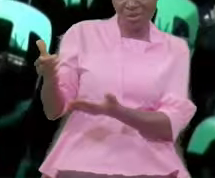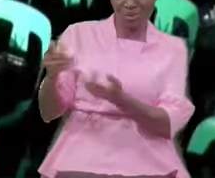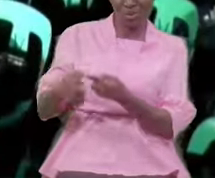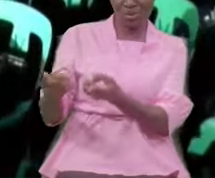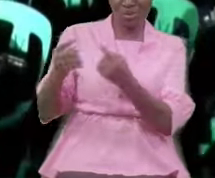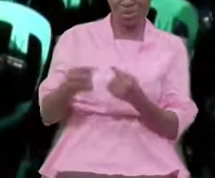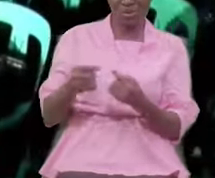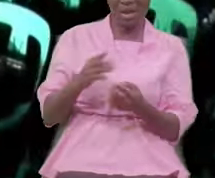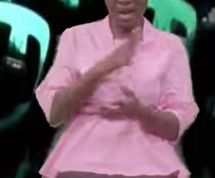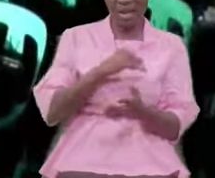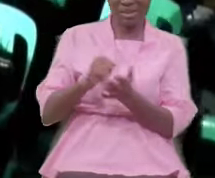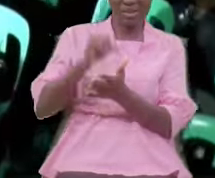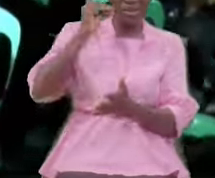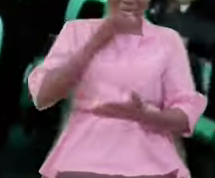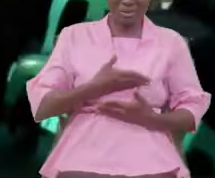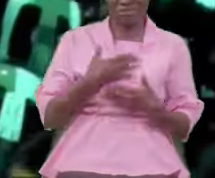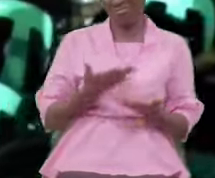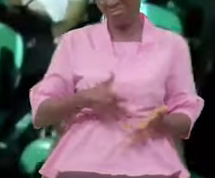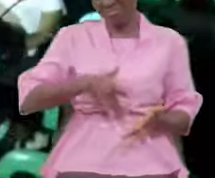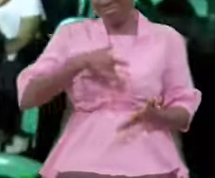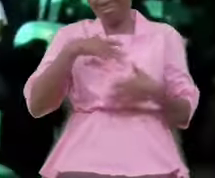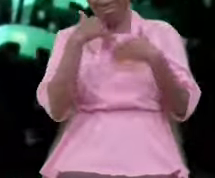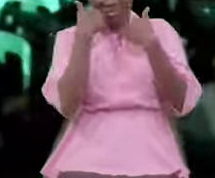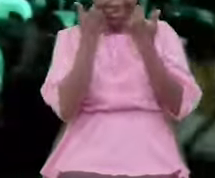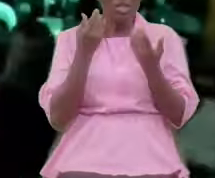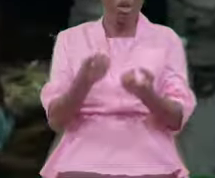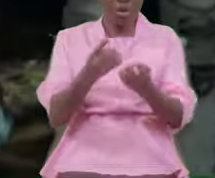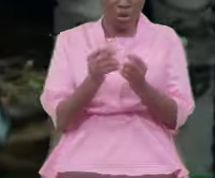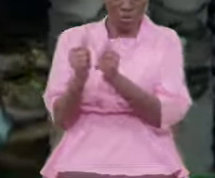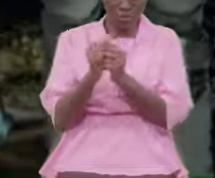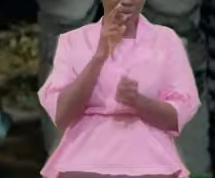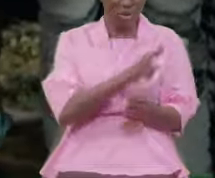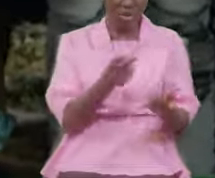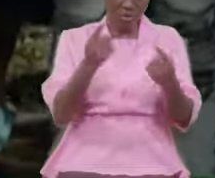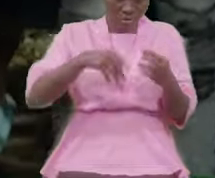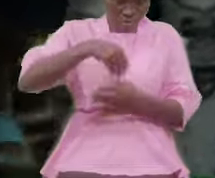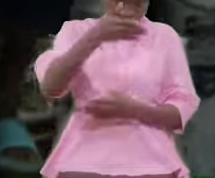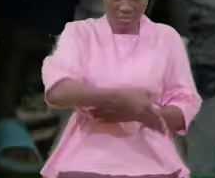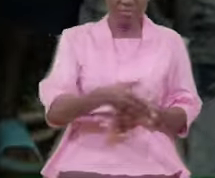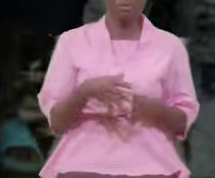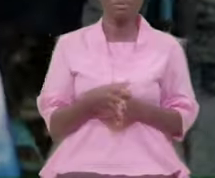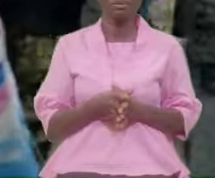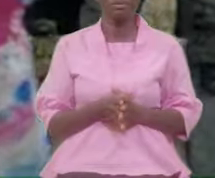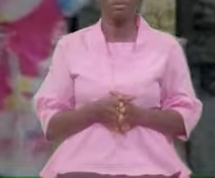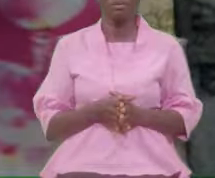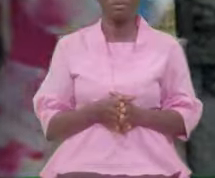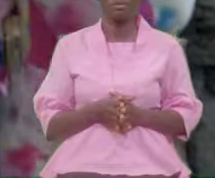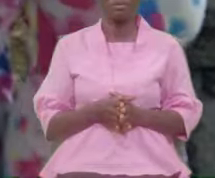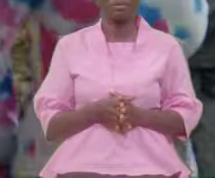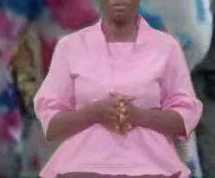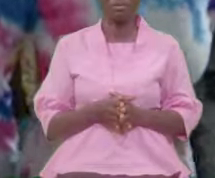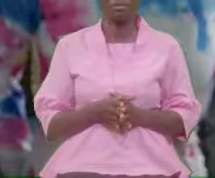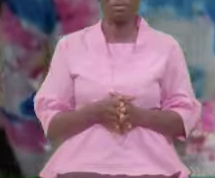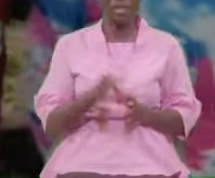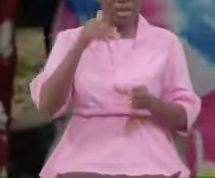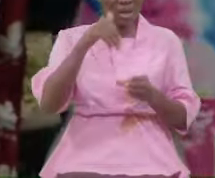anak babaye lalaki gusto pero ulw siya dalong anak atubangan sa ginoo heart